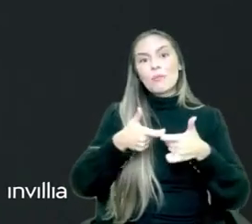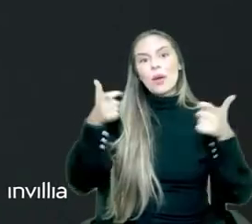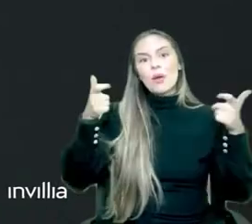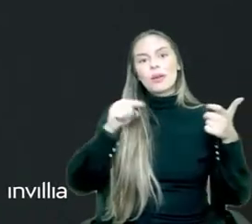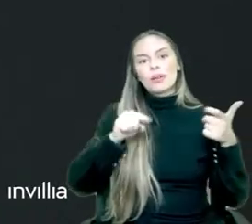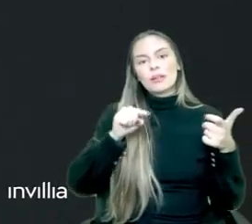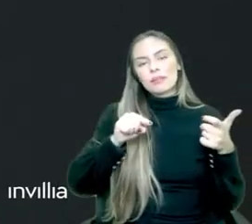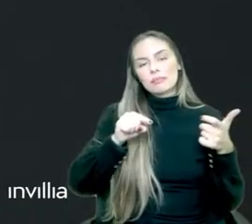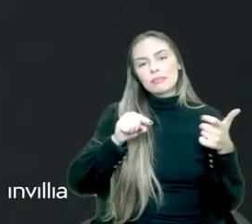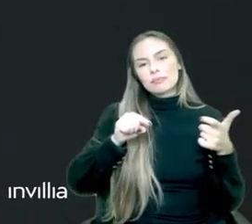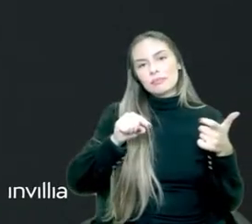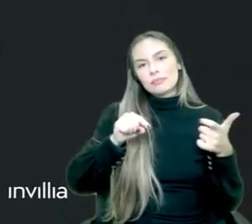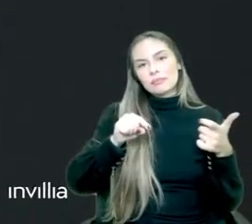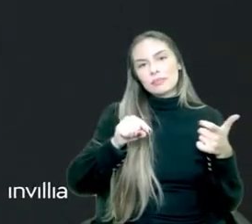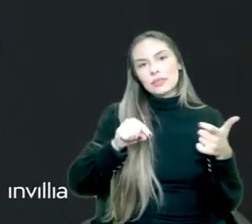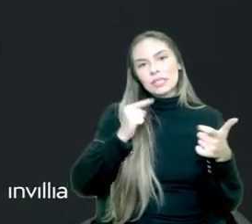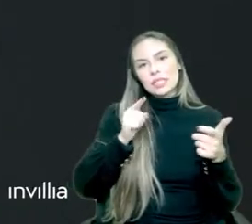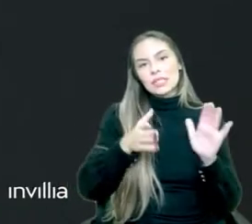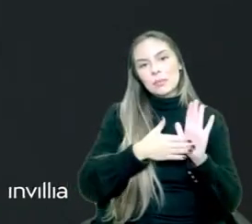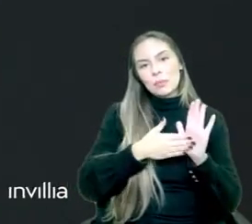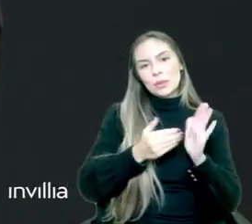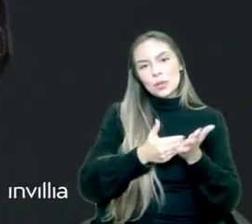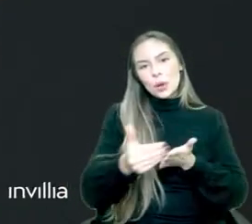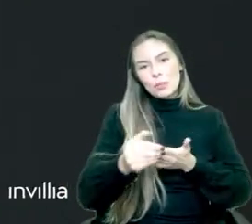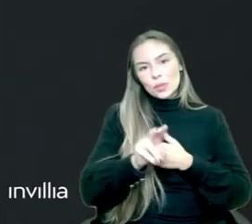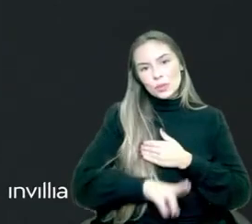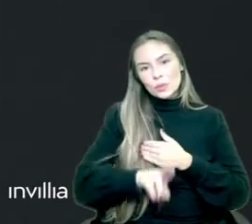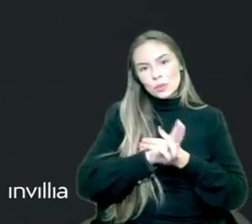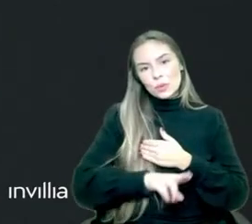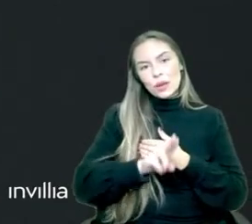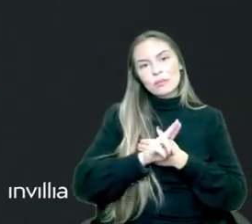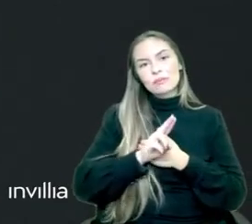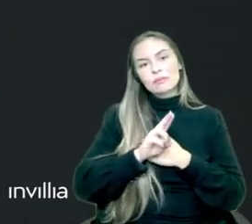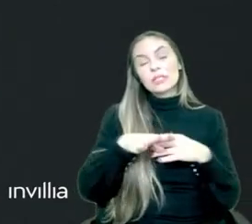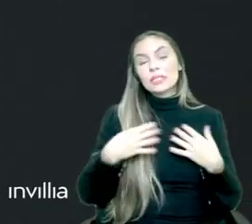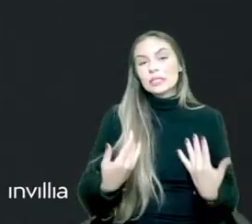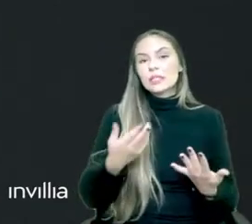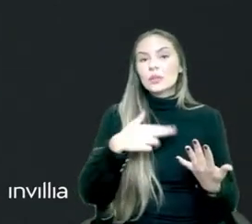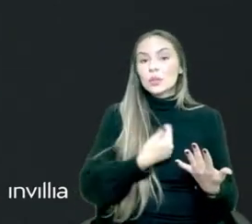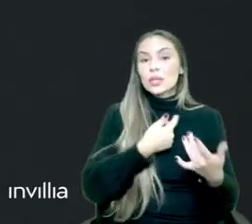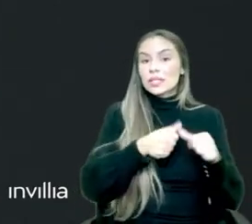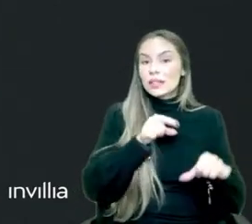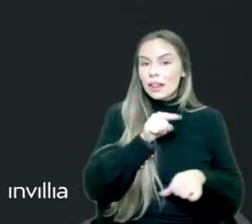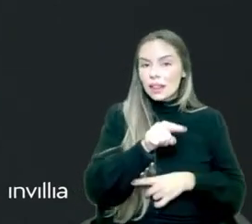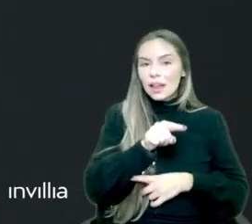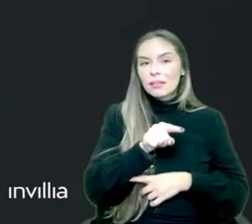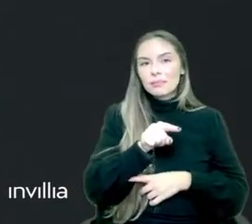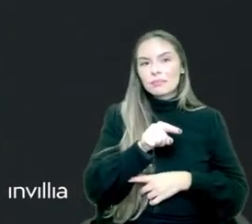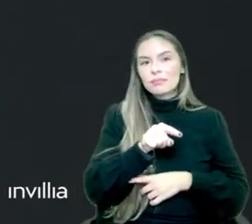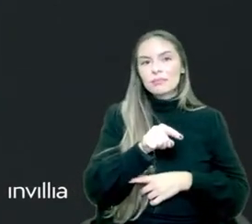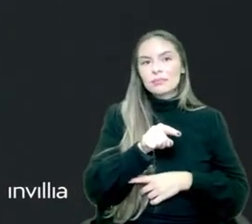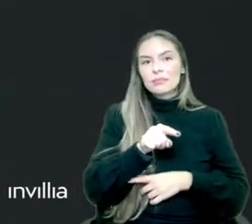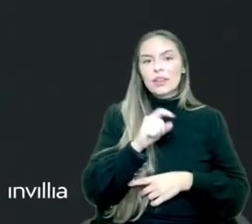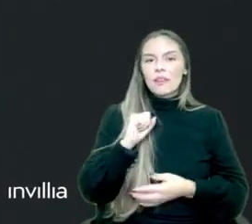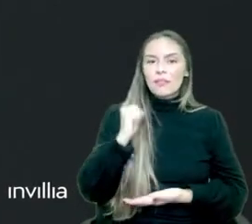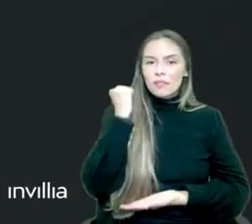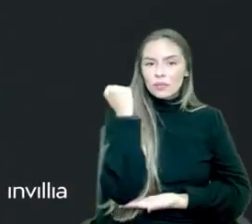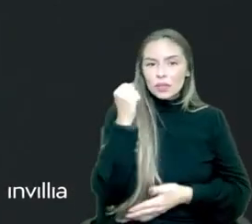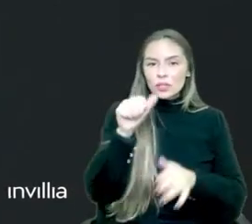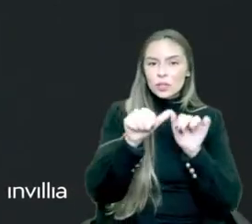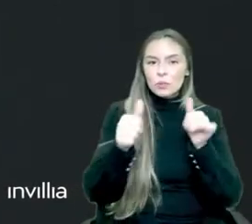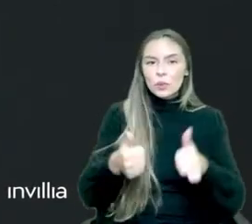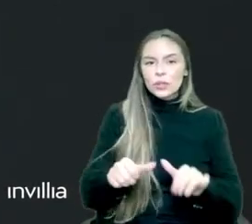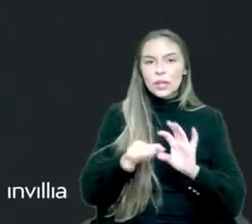these initial use cases. So we are there. Our foundation models are available on SageMaker